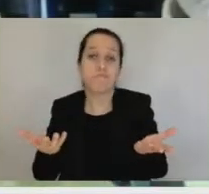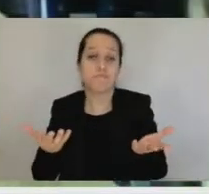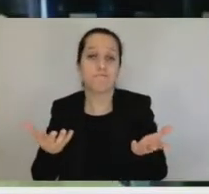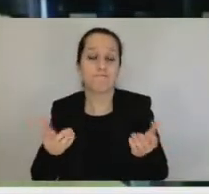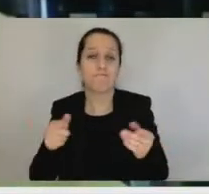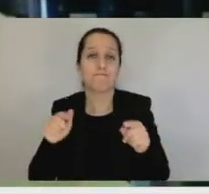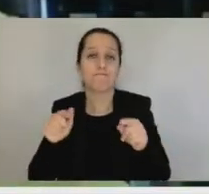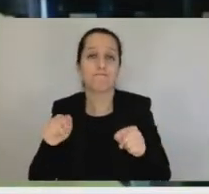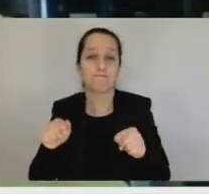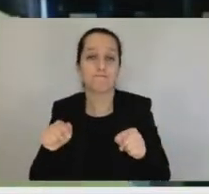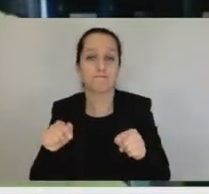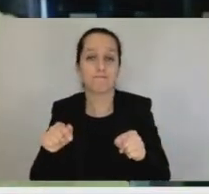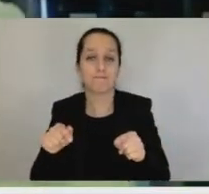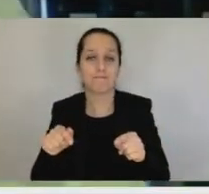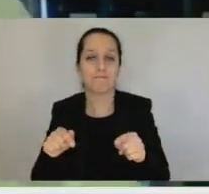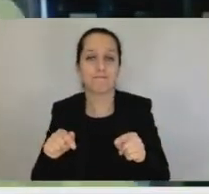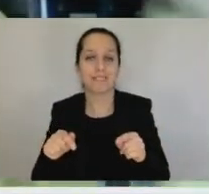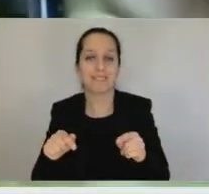to learn.